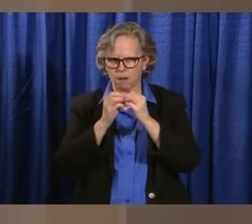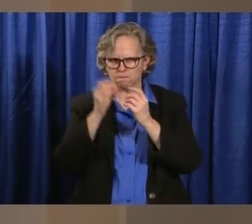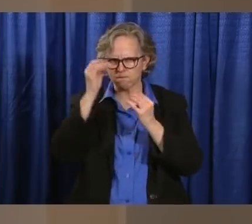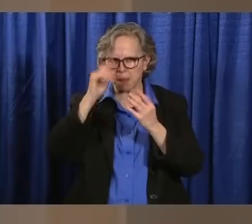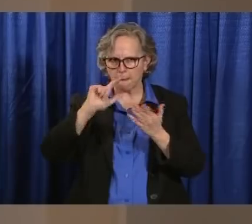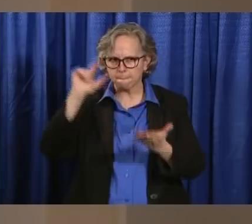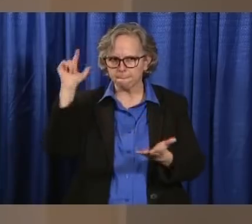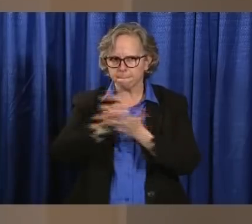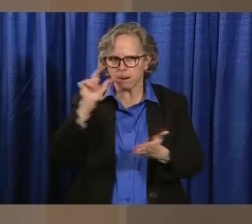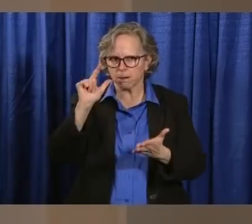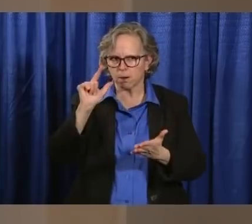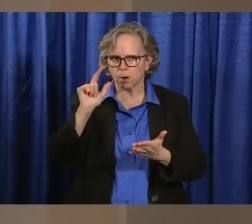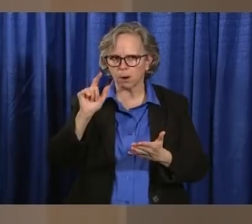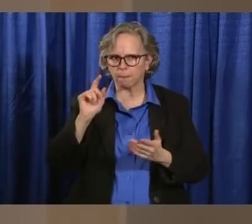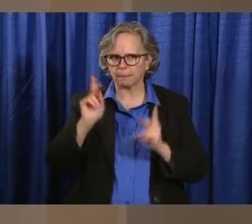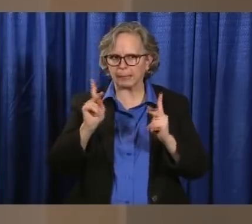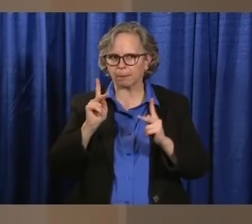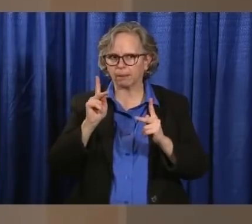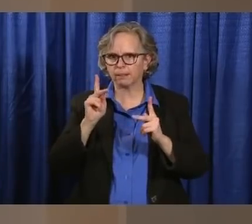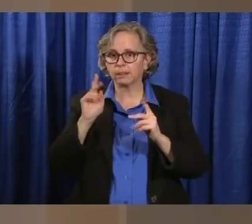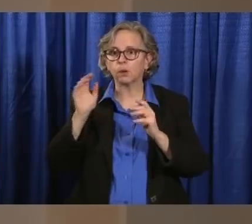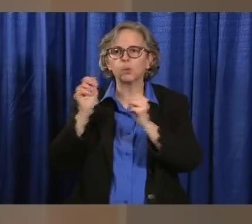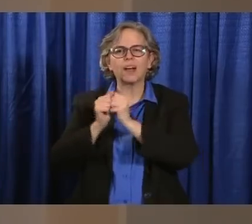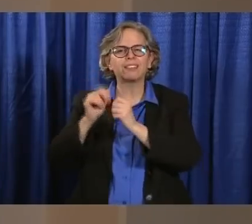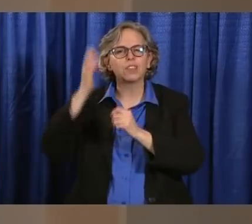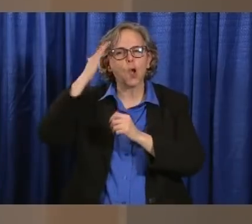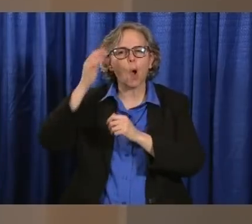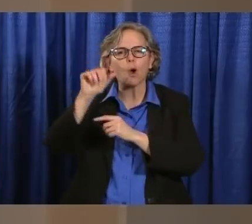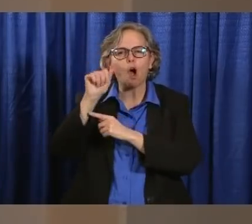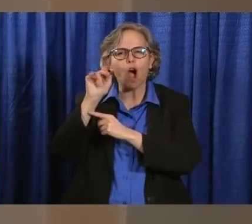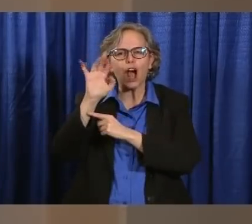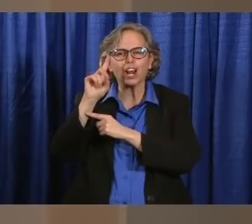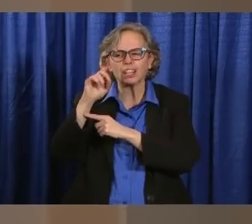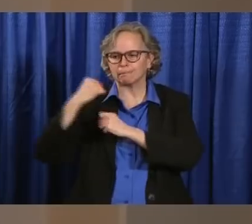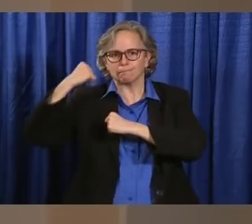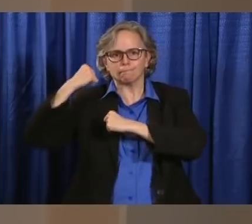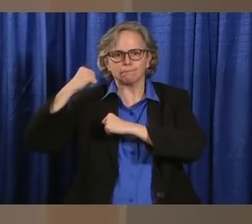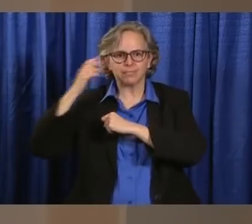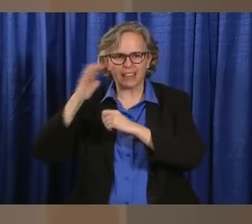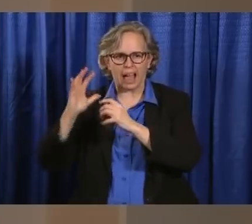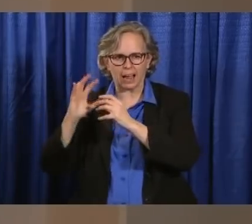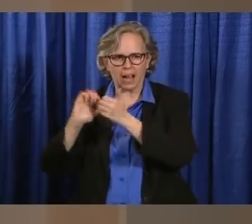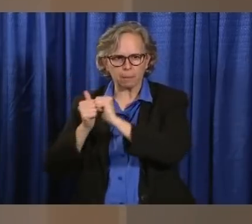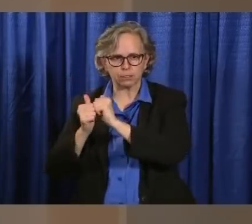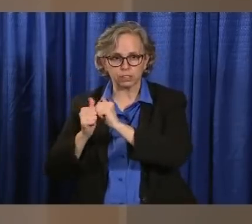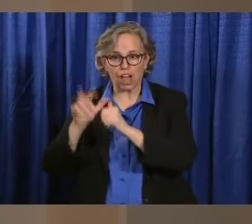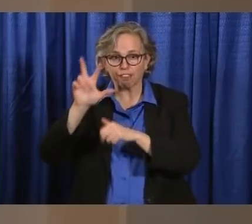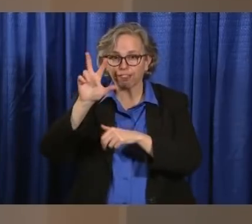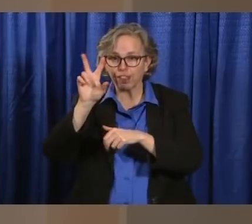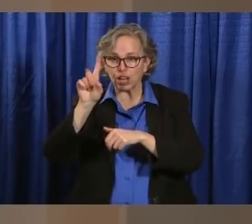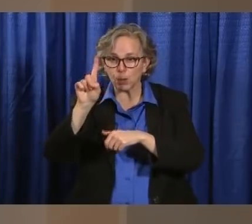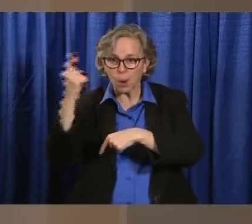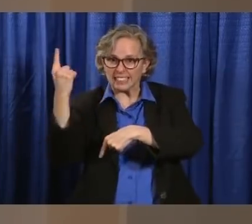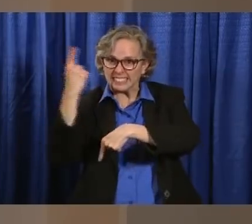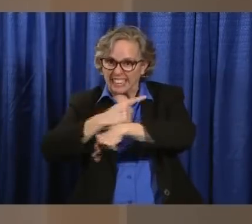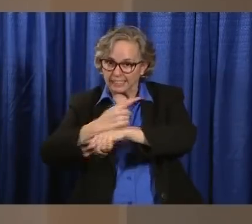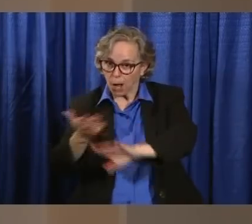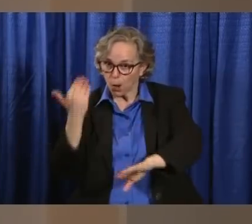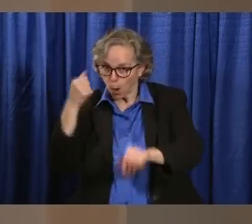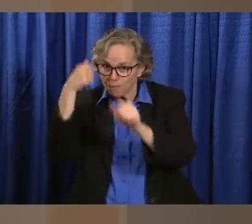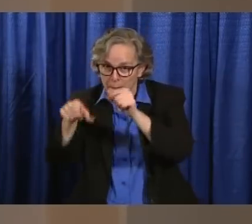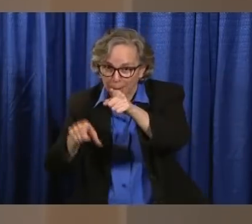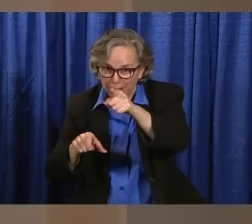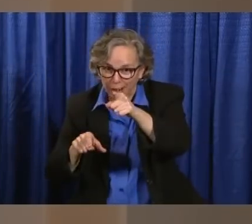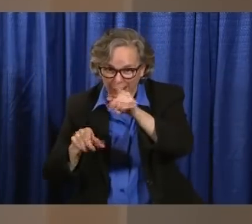difficult of a decision that felt like, and today it seems like it should have been an easy one, because clearly we didn't want to have people from